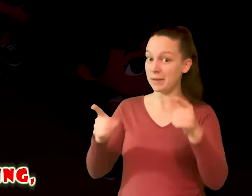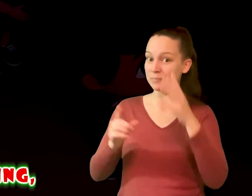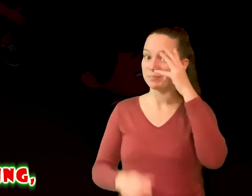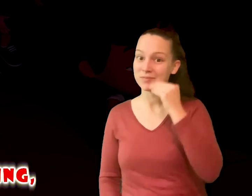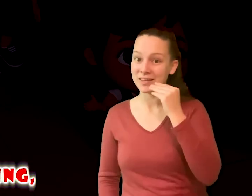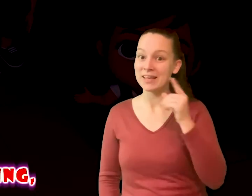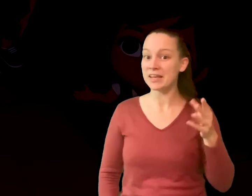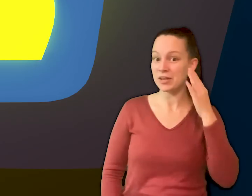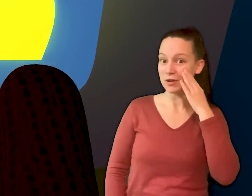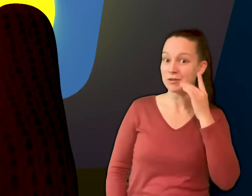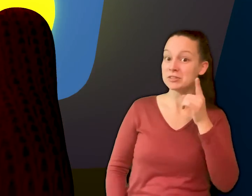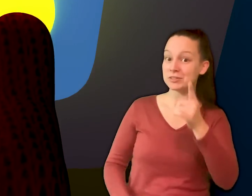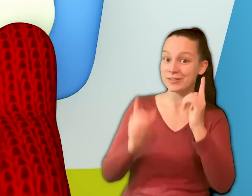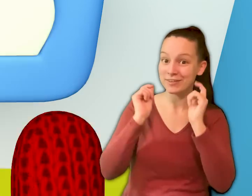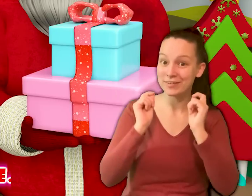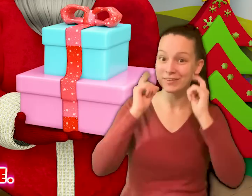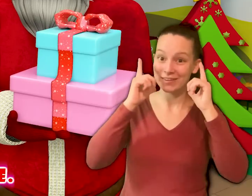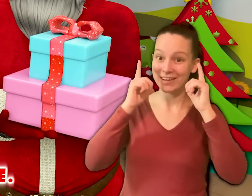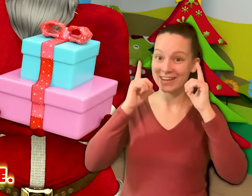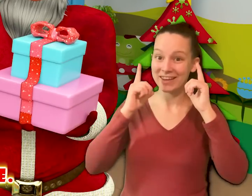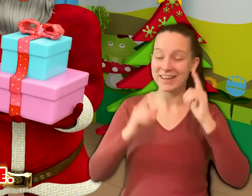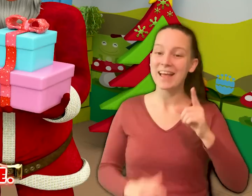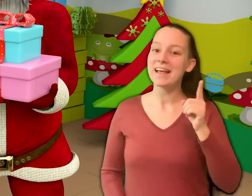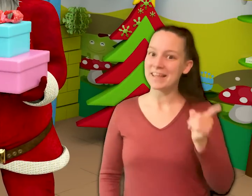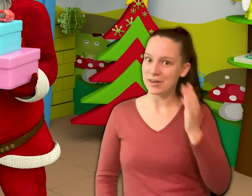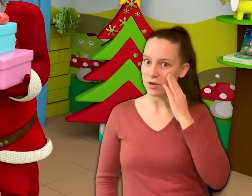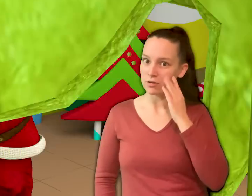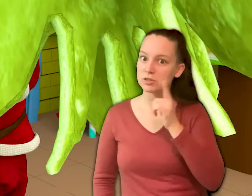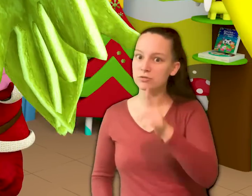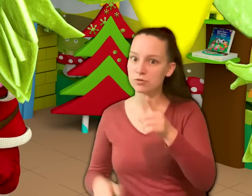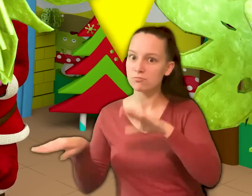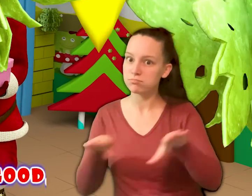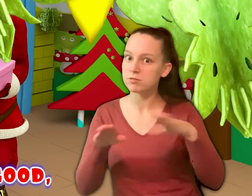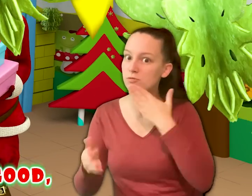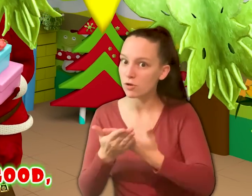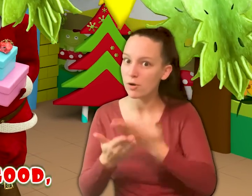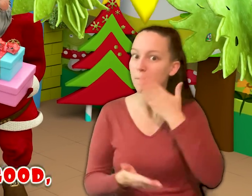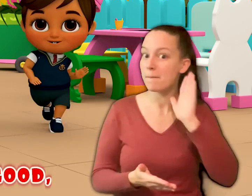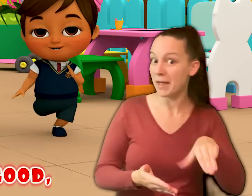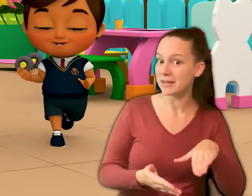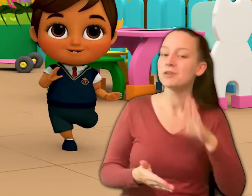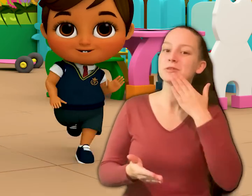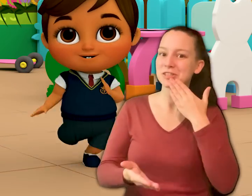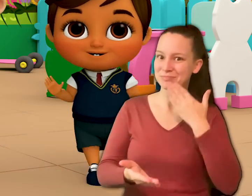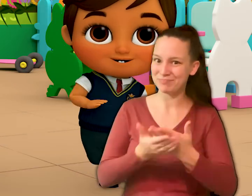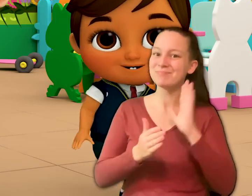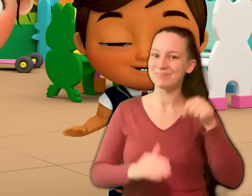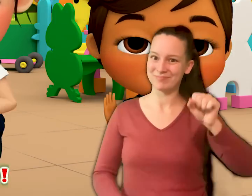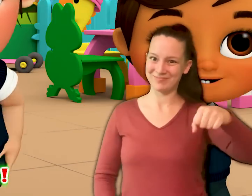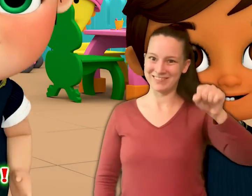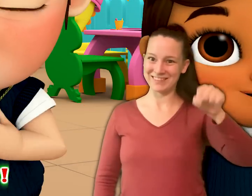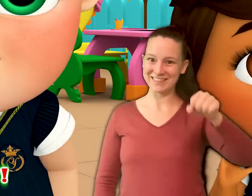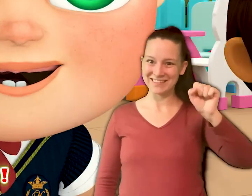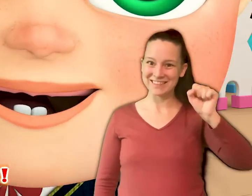when you're sleeping he knows when you're awake he knows if you've been bad or good so be